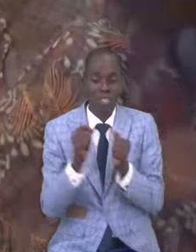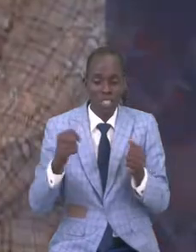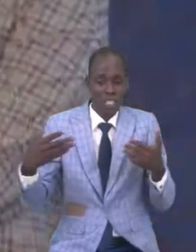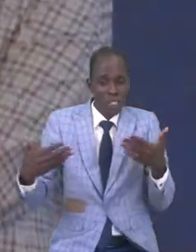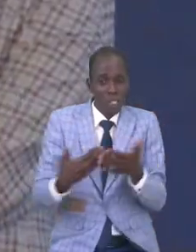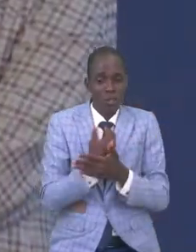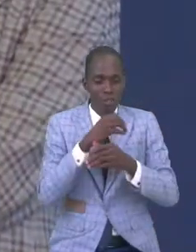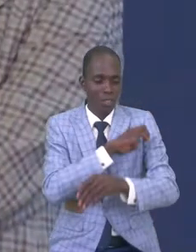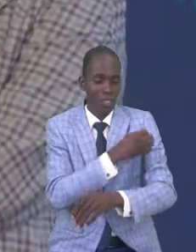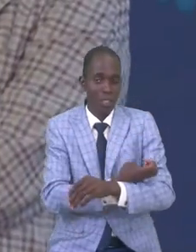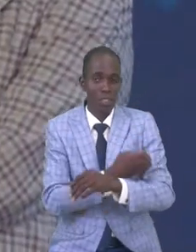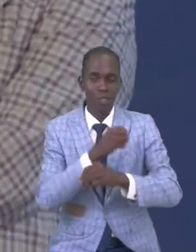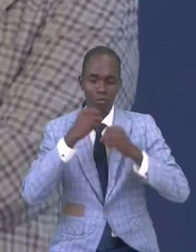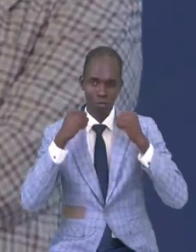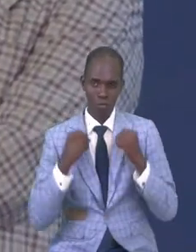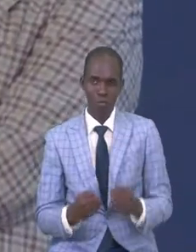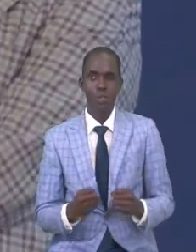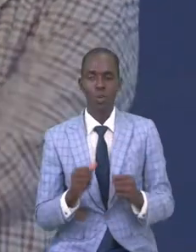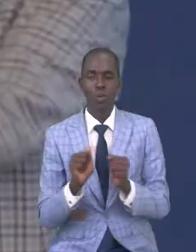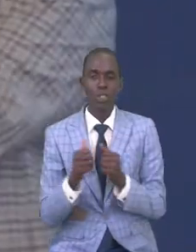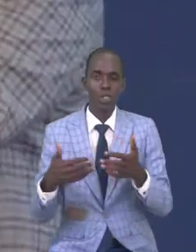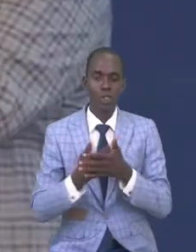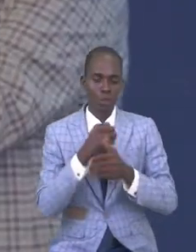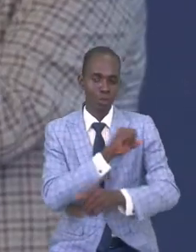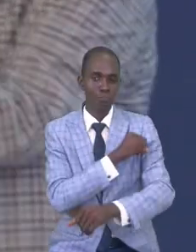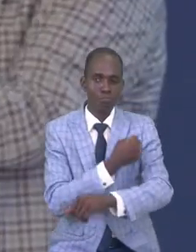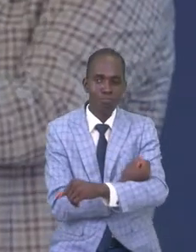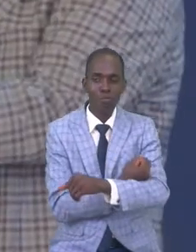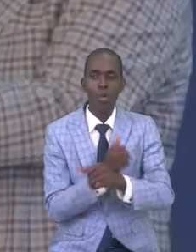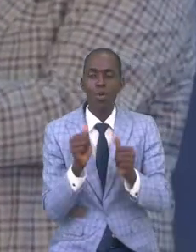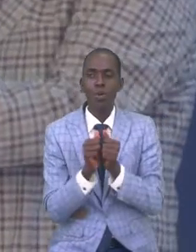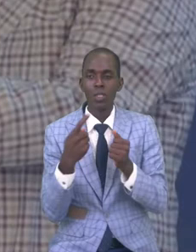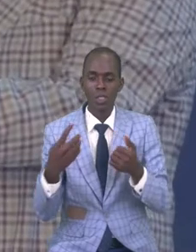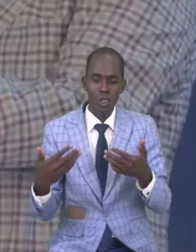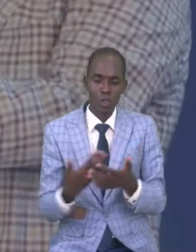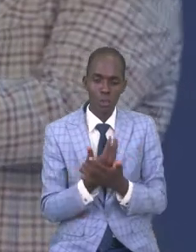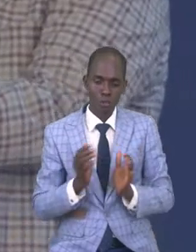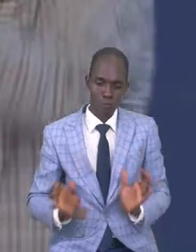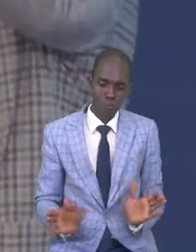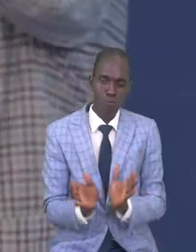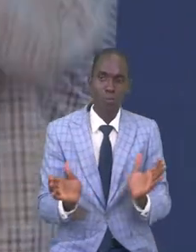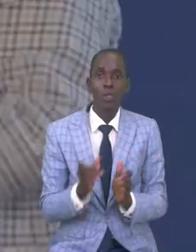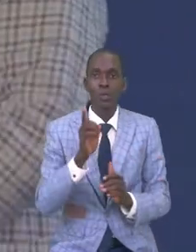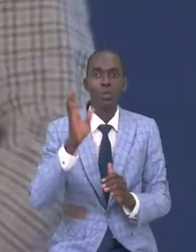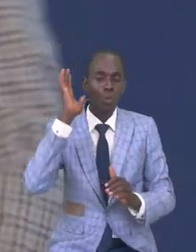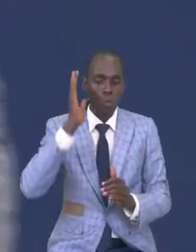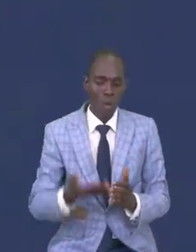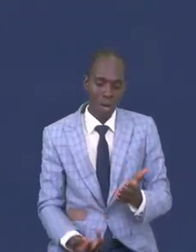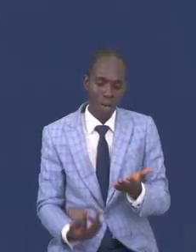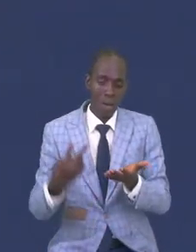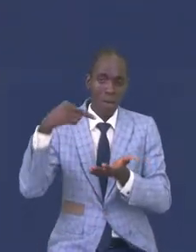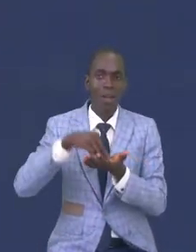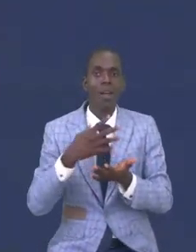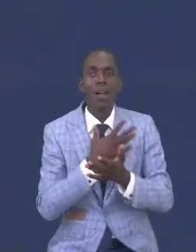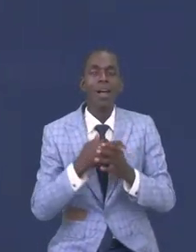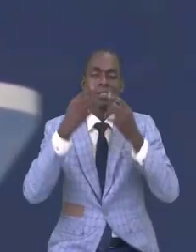with a new strength, with a new power, with a new drive. You will arise and you will achieve